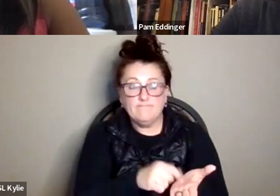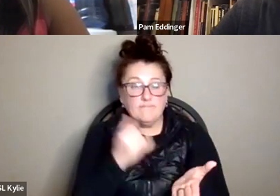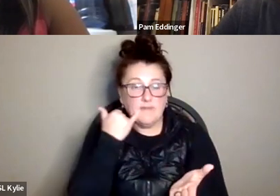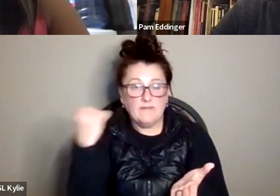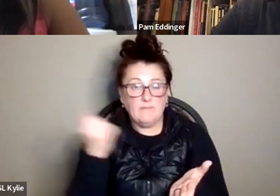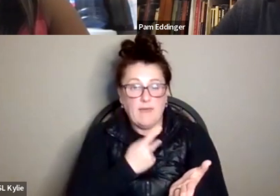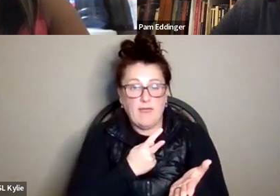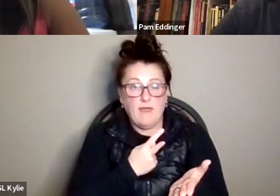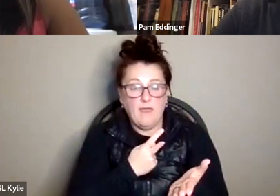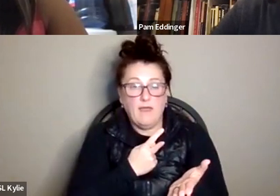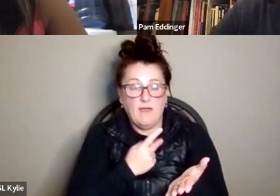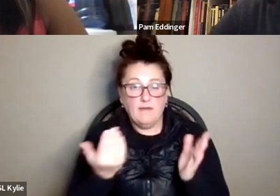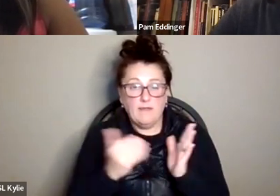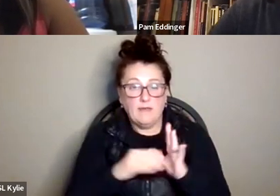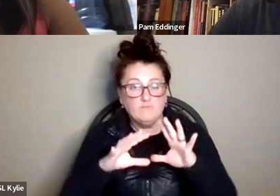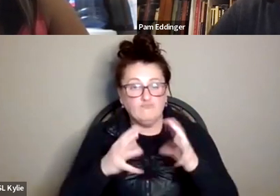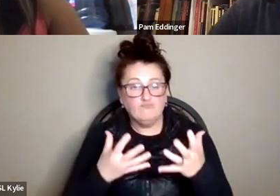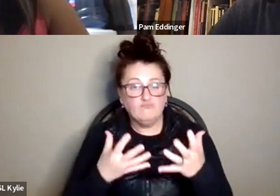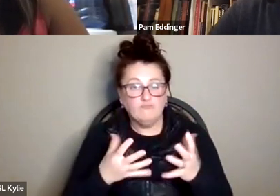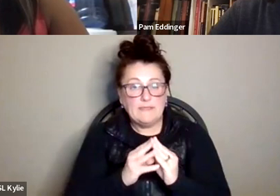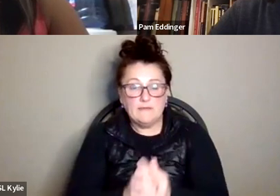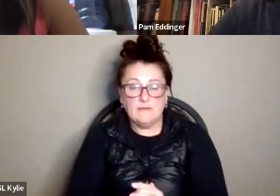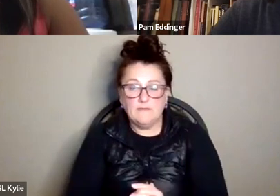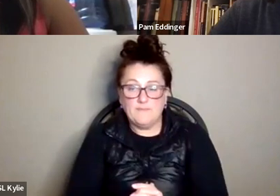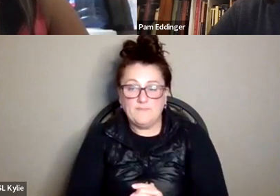again in these capacities. And